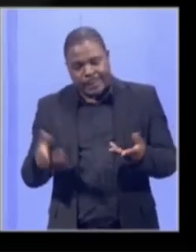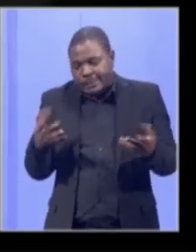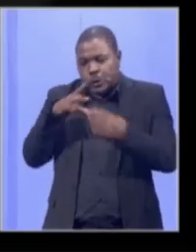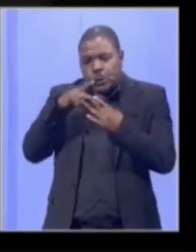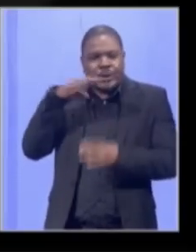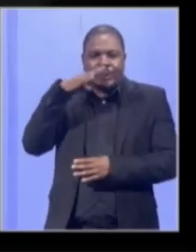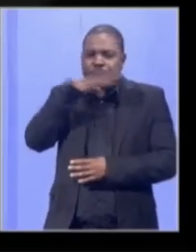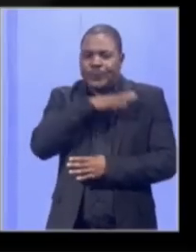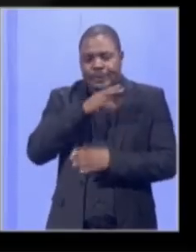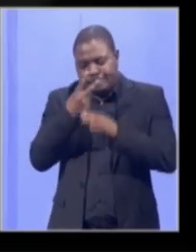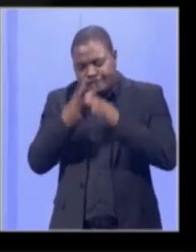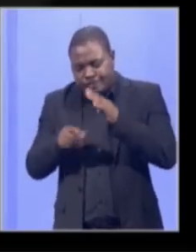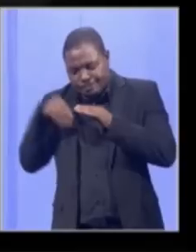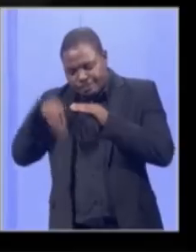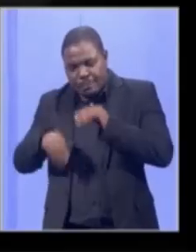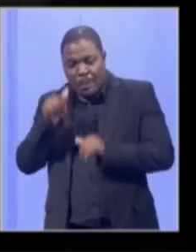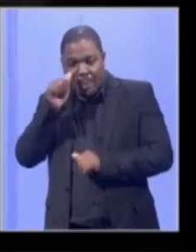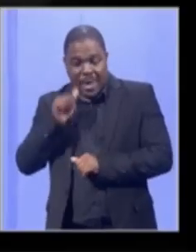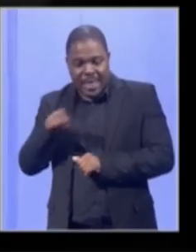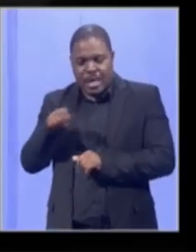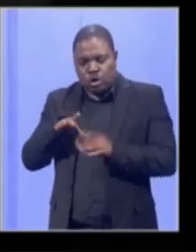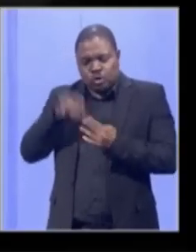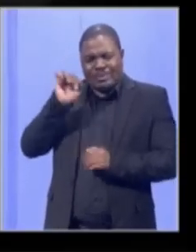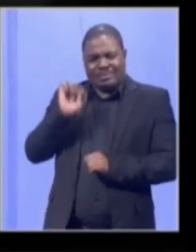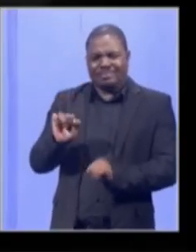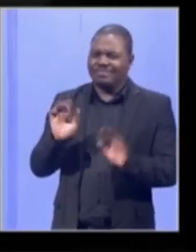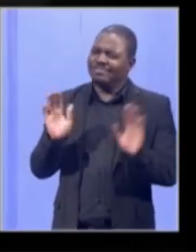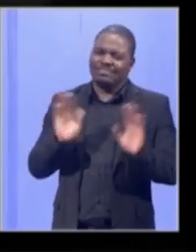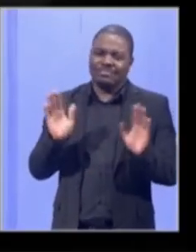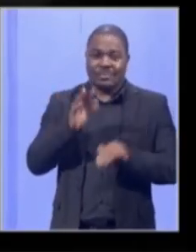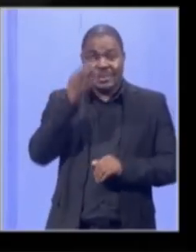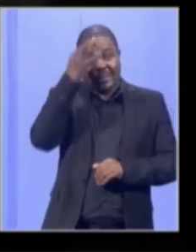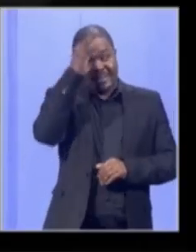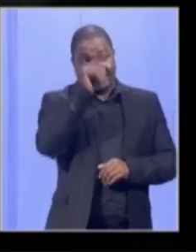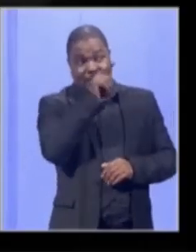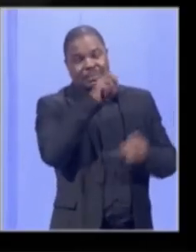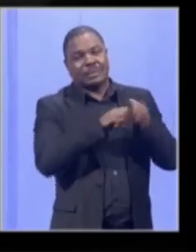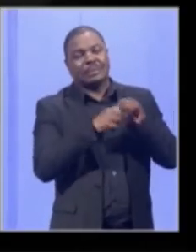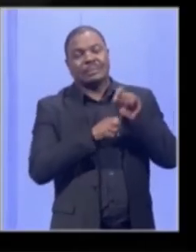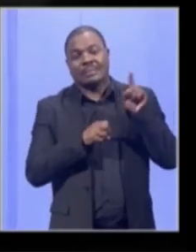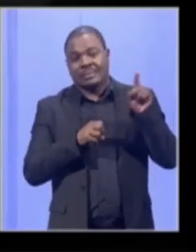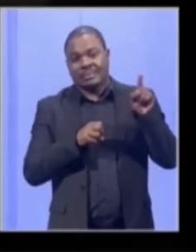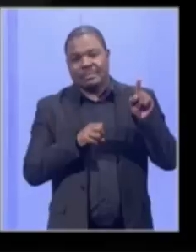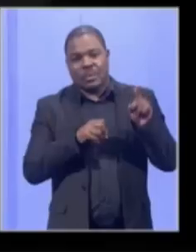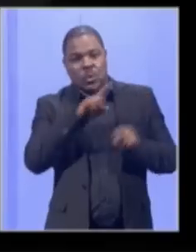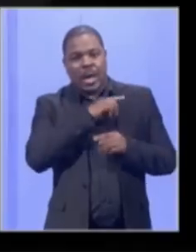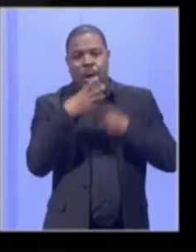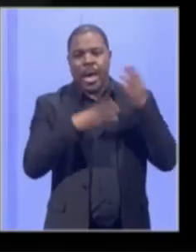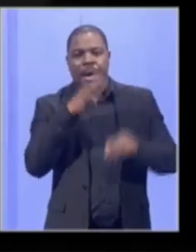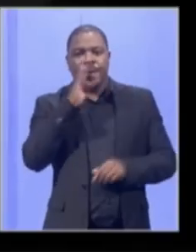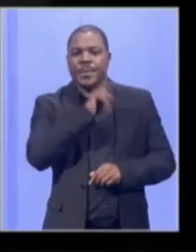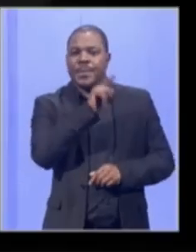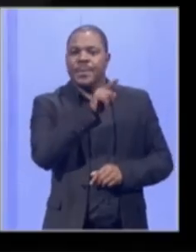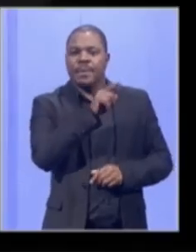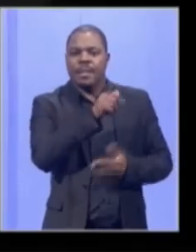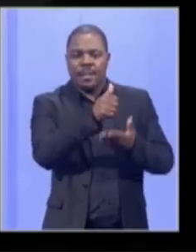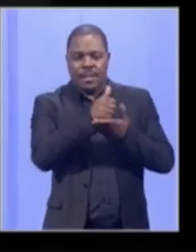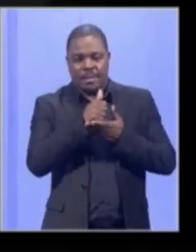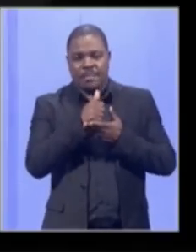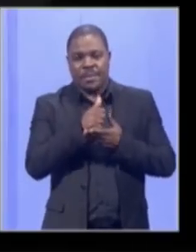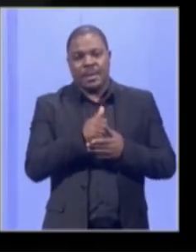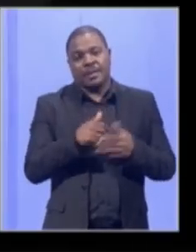bana choice ha e se gore ba rata ke government ya rona e sa faneng ka mesebetsi ba